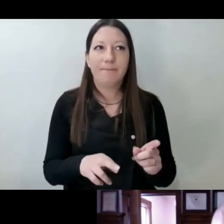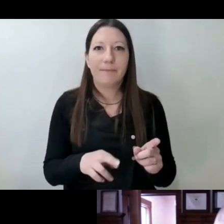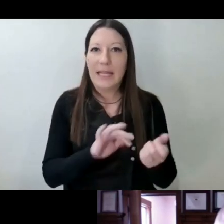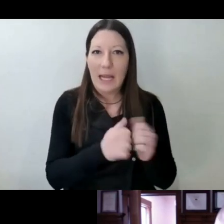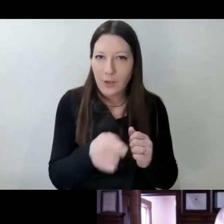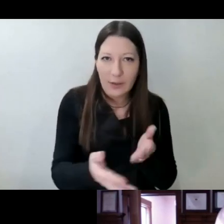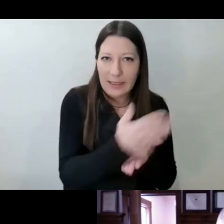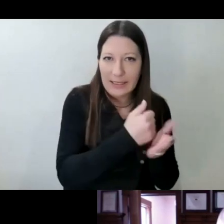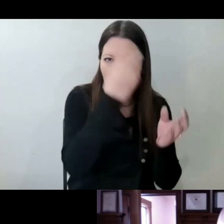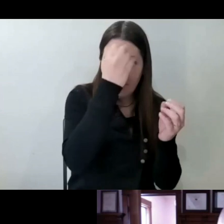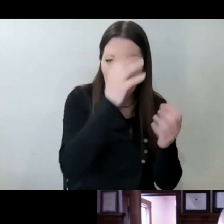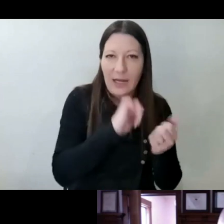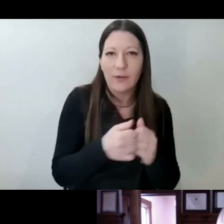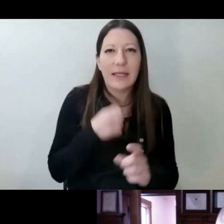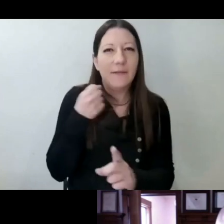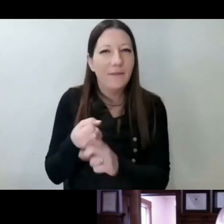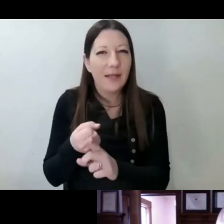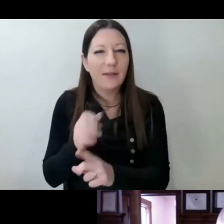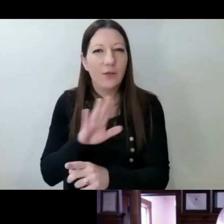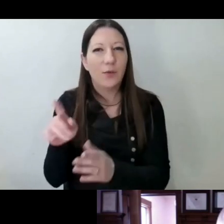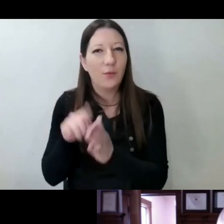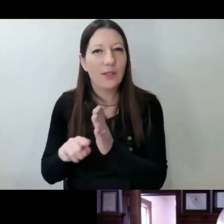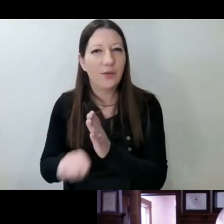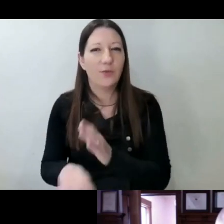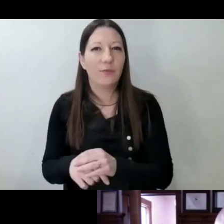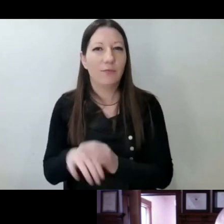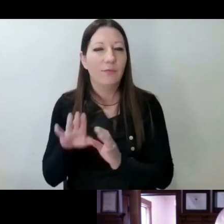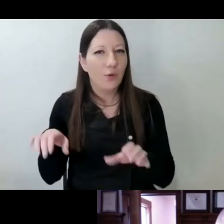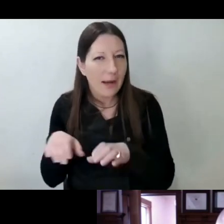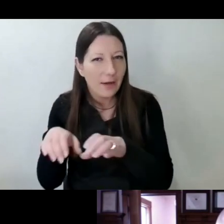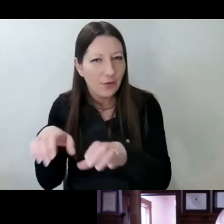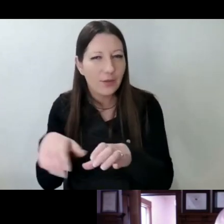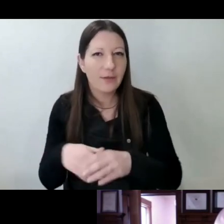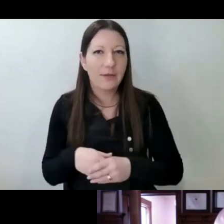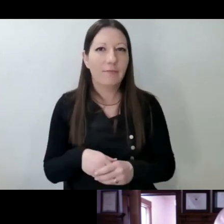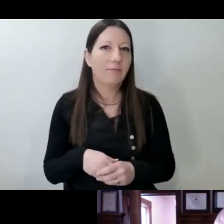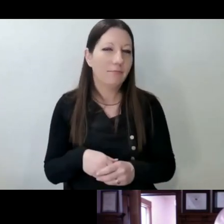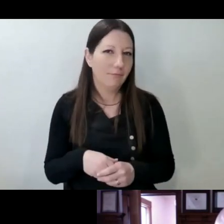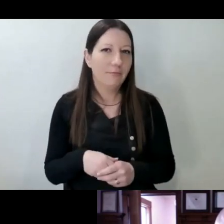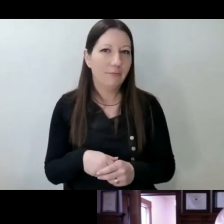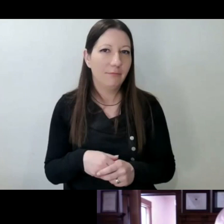your object and your actions in regard to those objects of studies and whatnot?